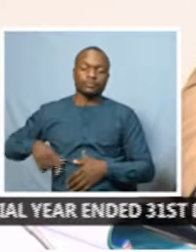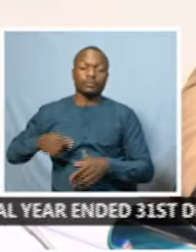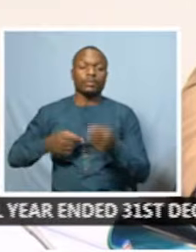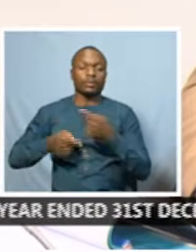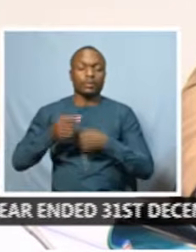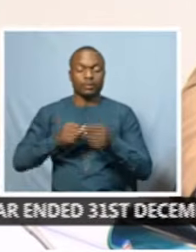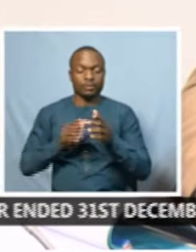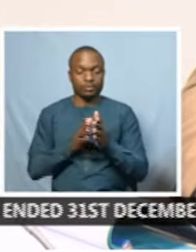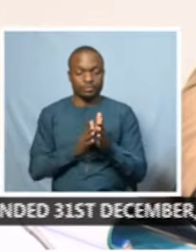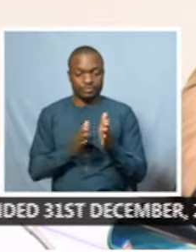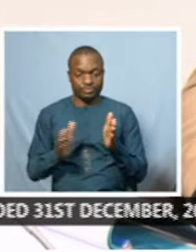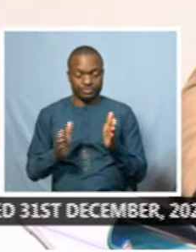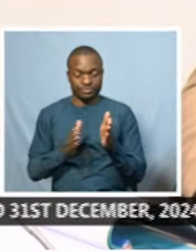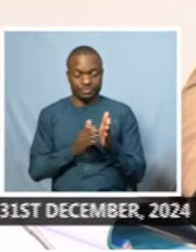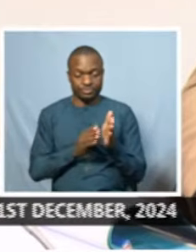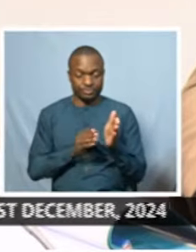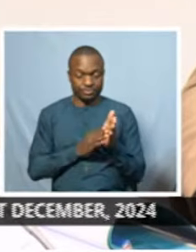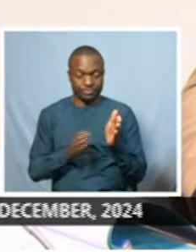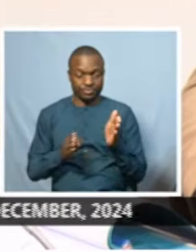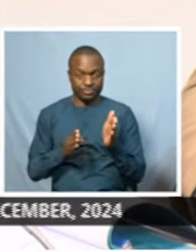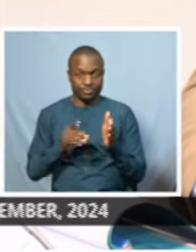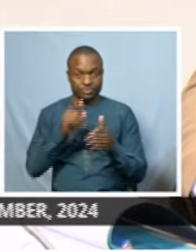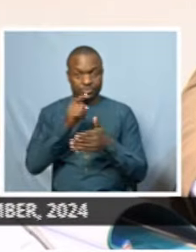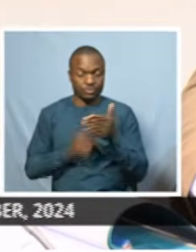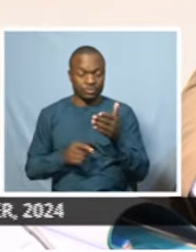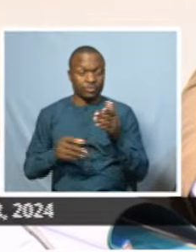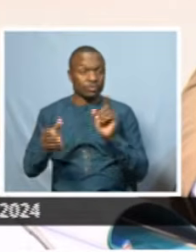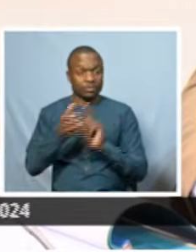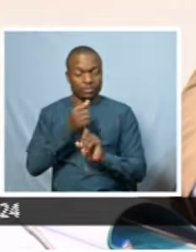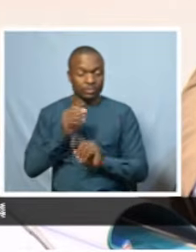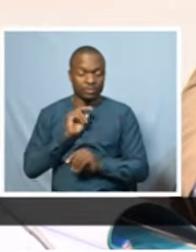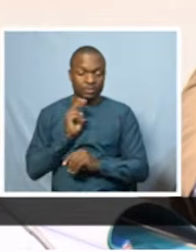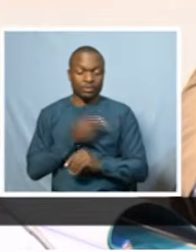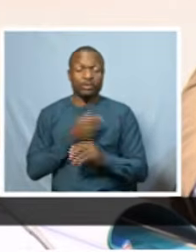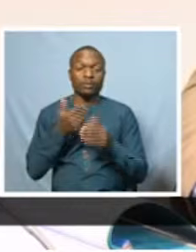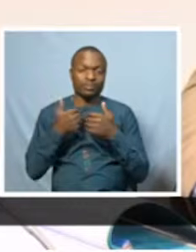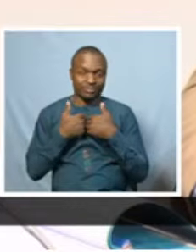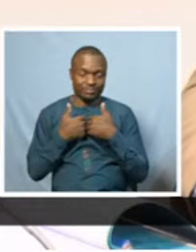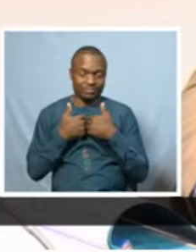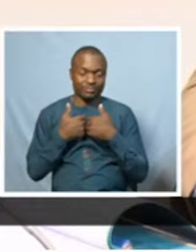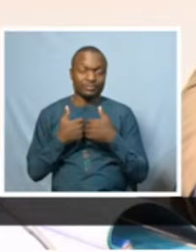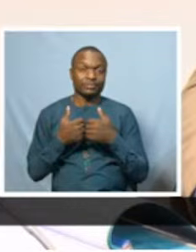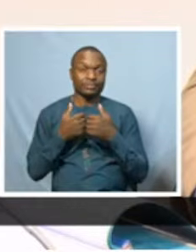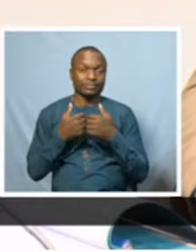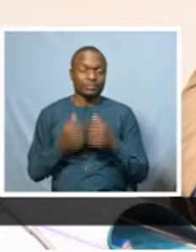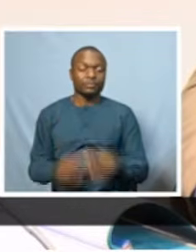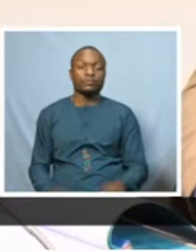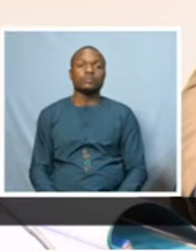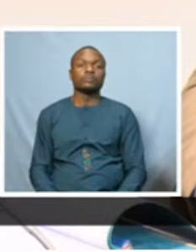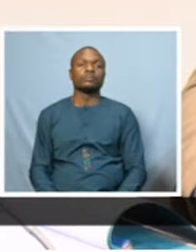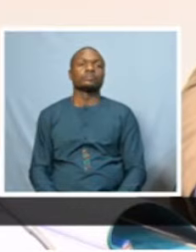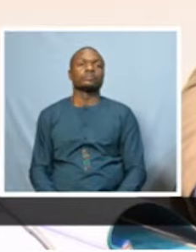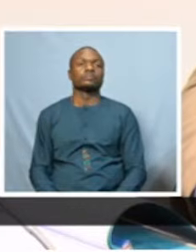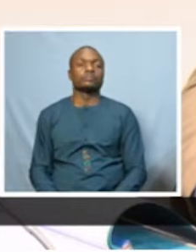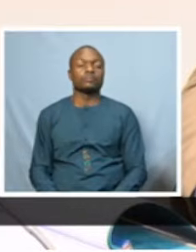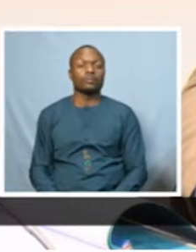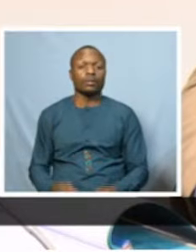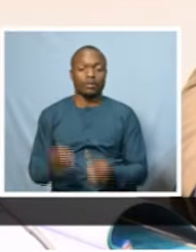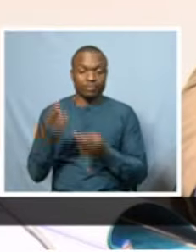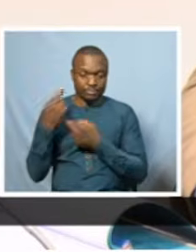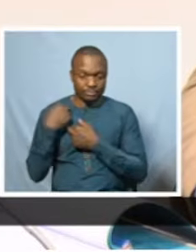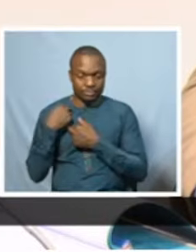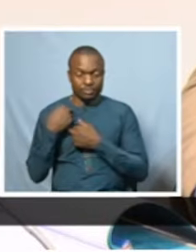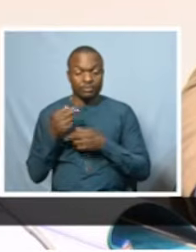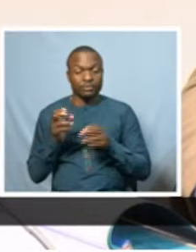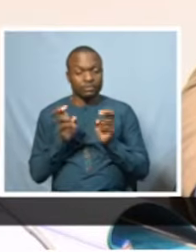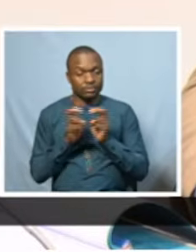between here is where now we have been caught up. So we have the subsisting obligations to